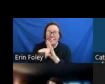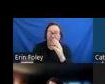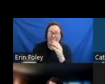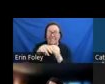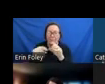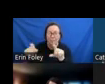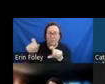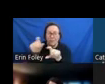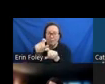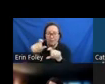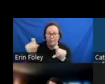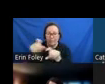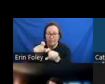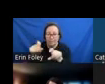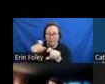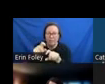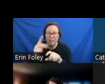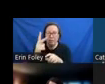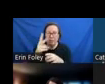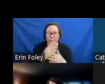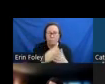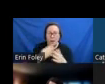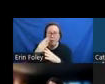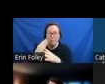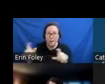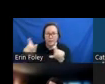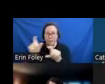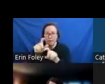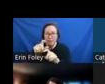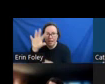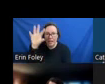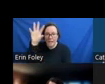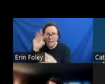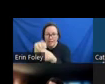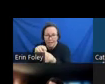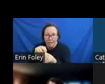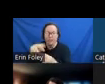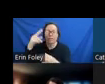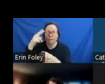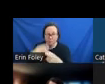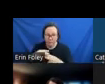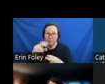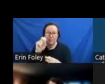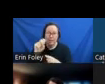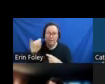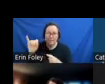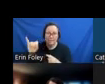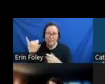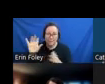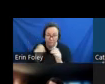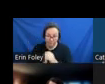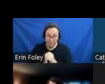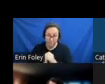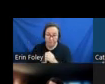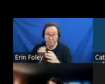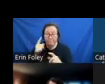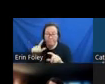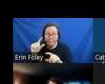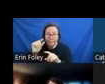And the two of them together make up the SSI payment. Now, the lowest